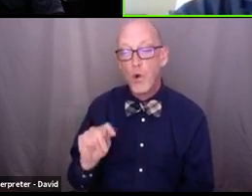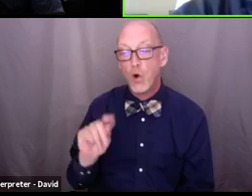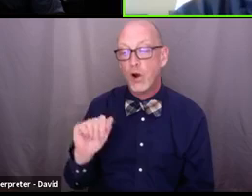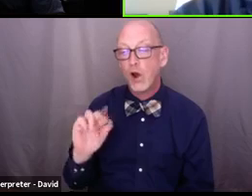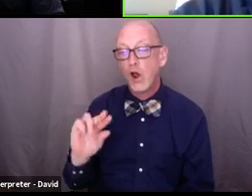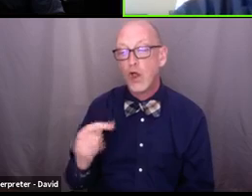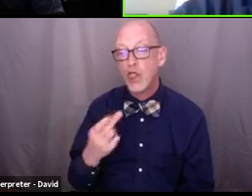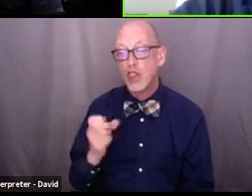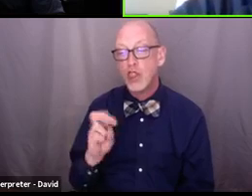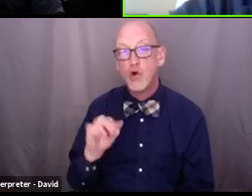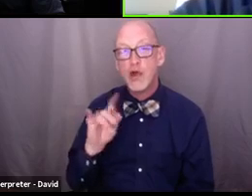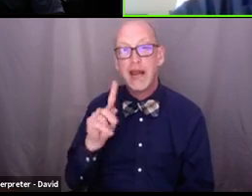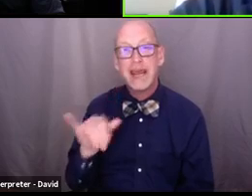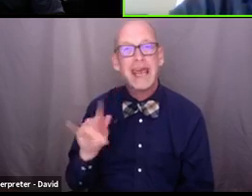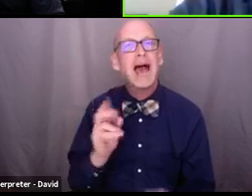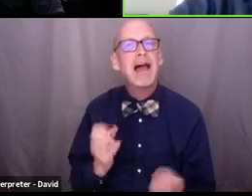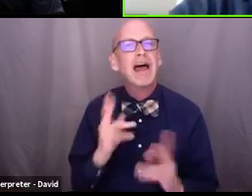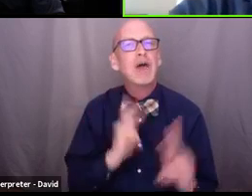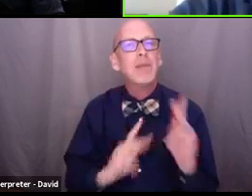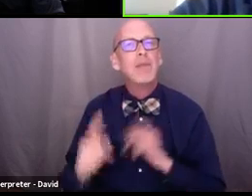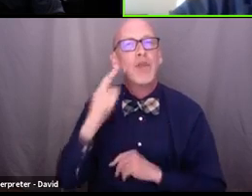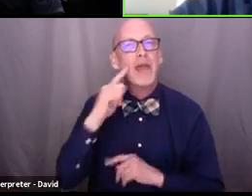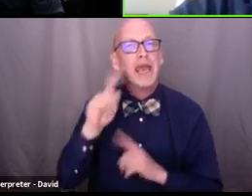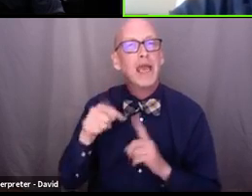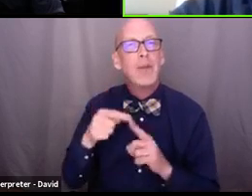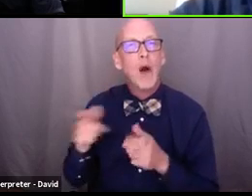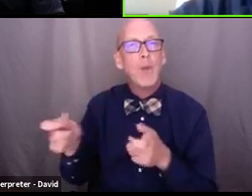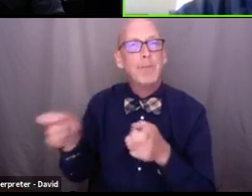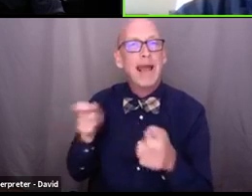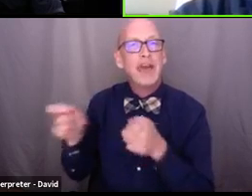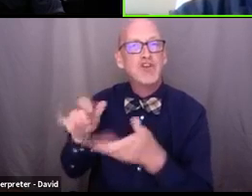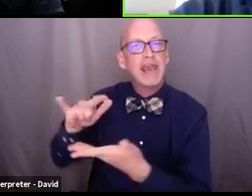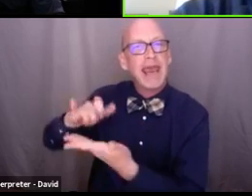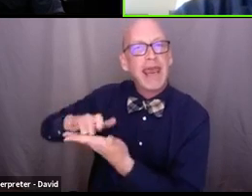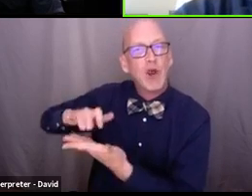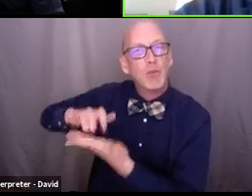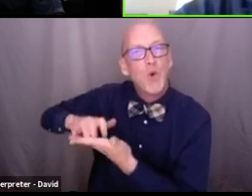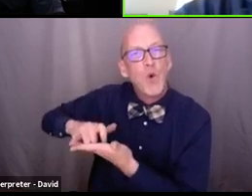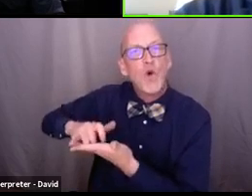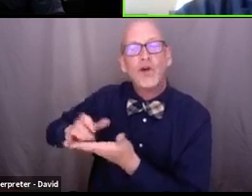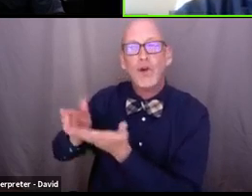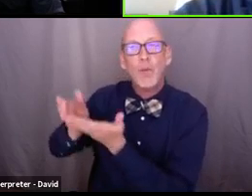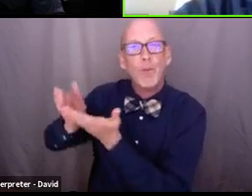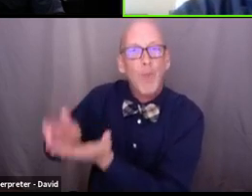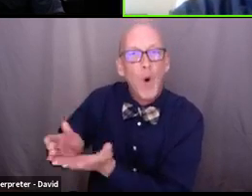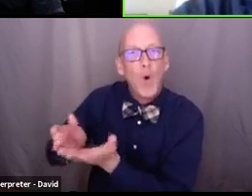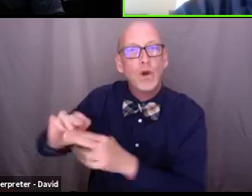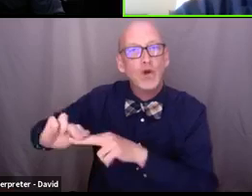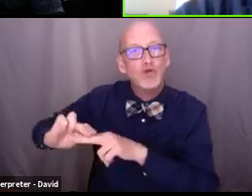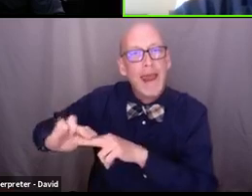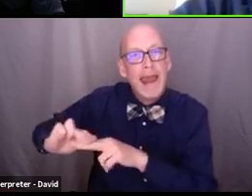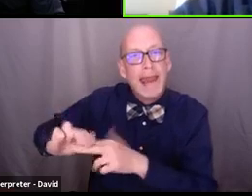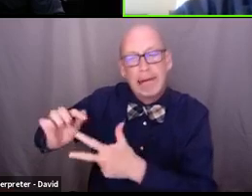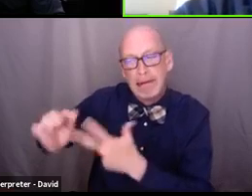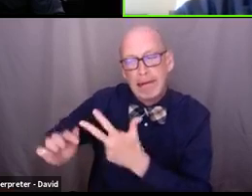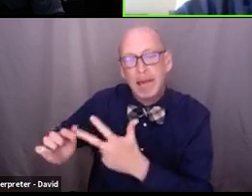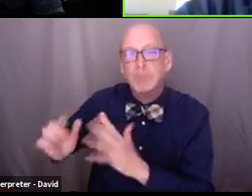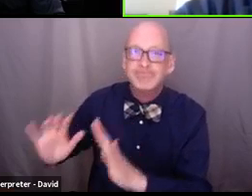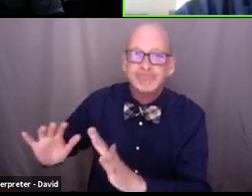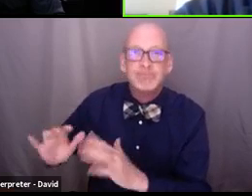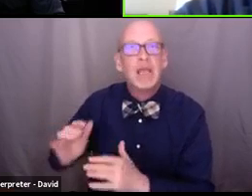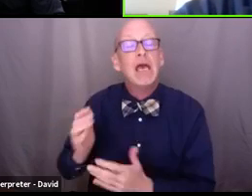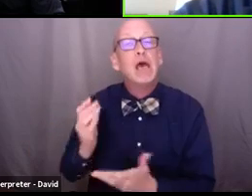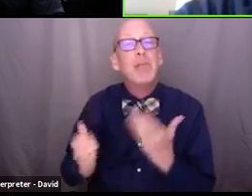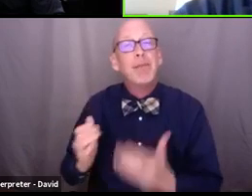a lot of folks think of the Port Authority as managing the airport, managing the seaport, managing rail assets. Probably was not until the